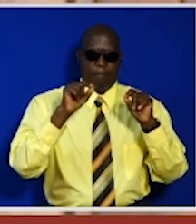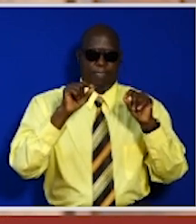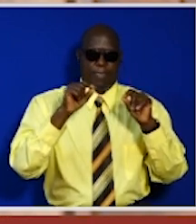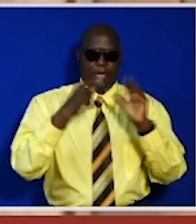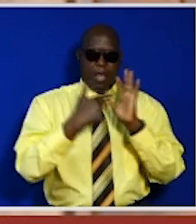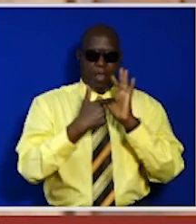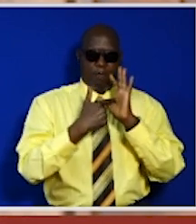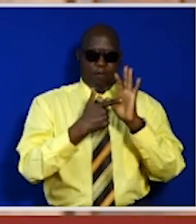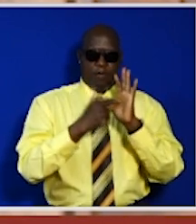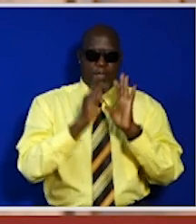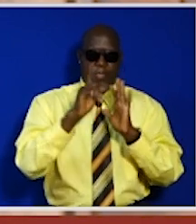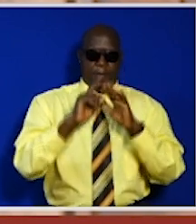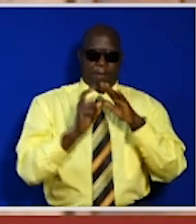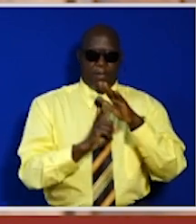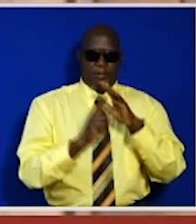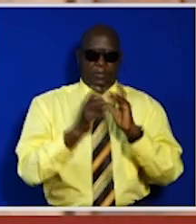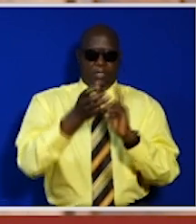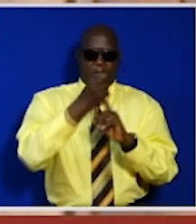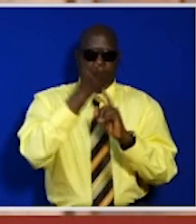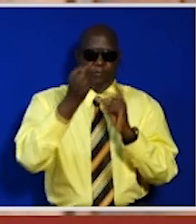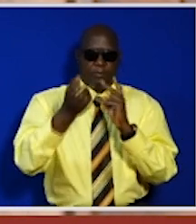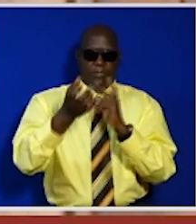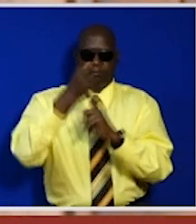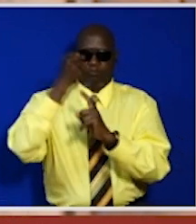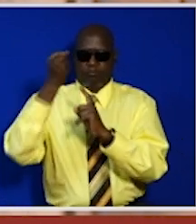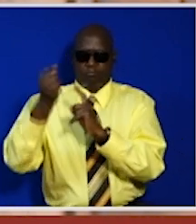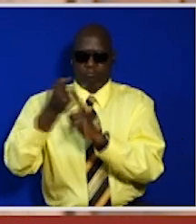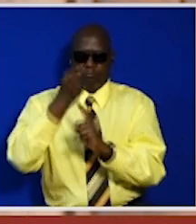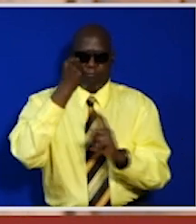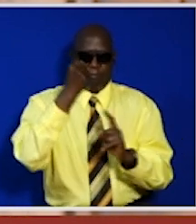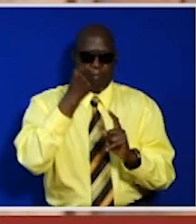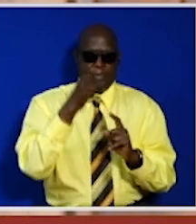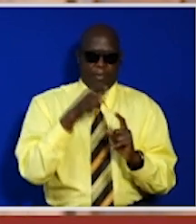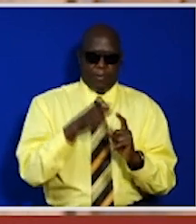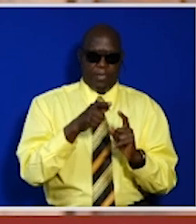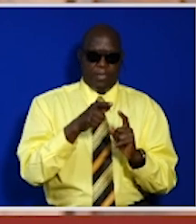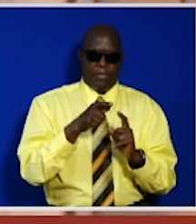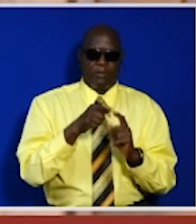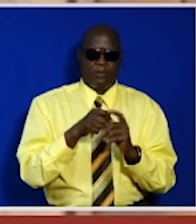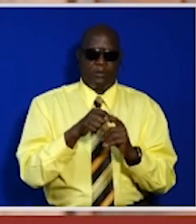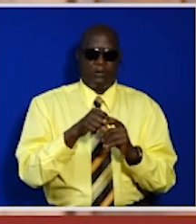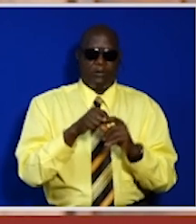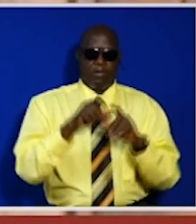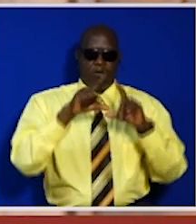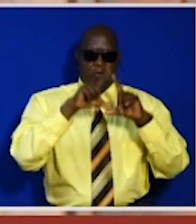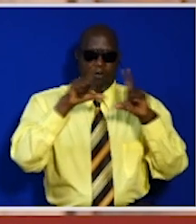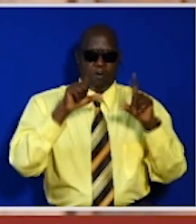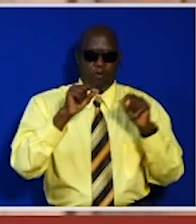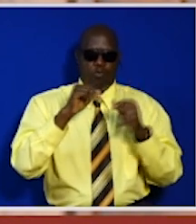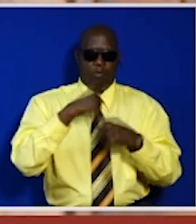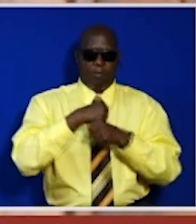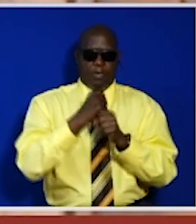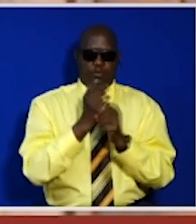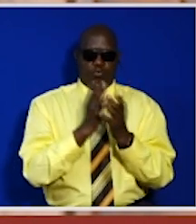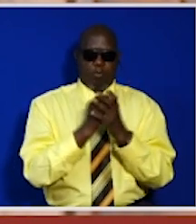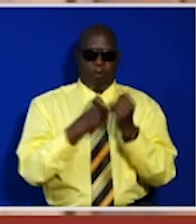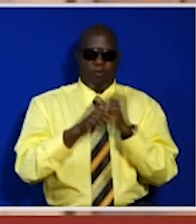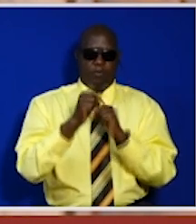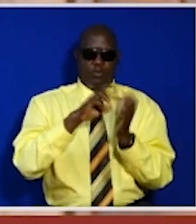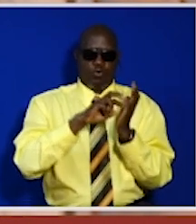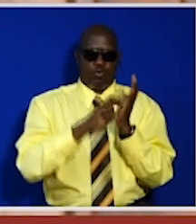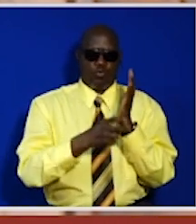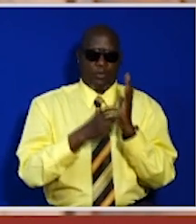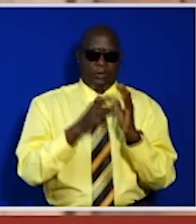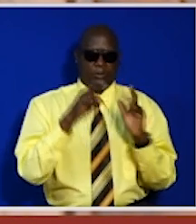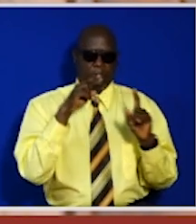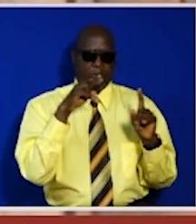reflecting their ministry's achievements. These scorecards will ensure that performance contracting is not seen